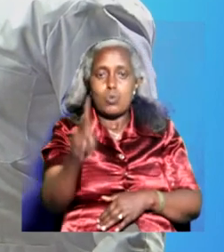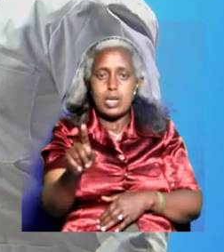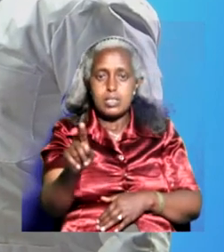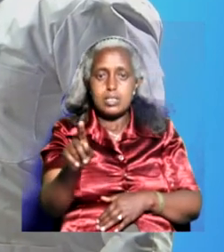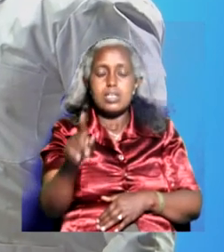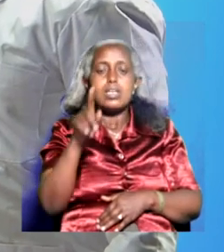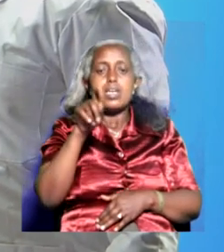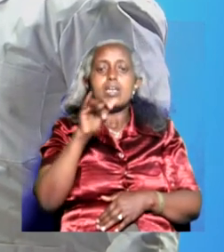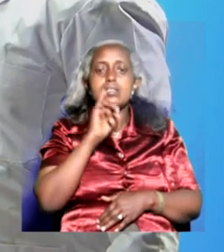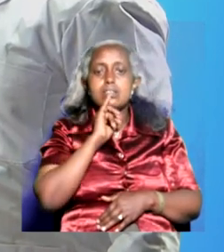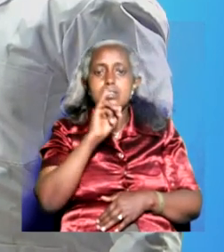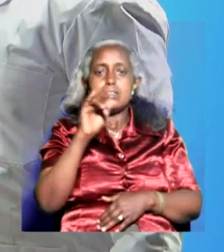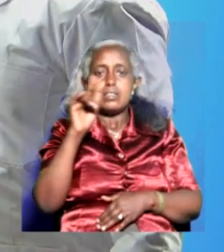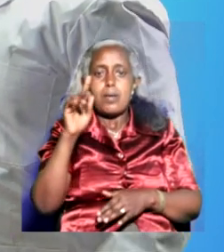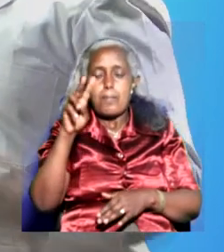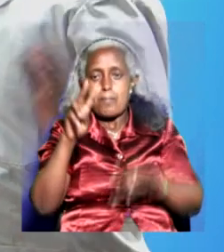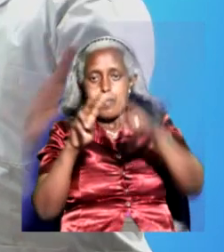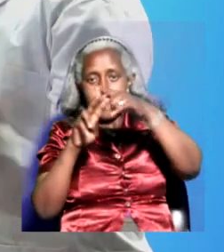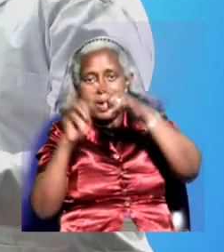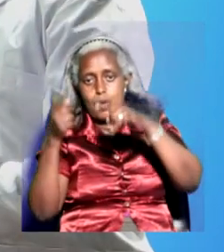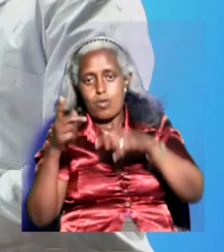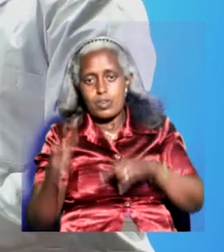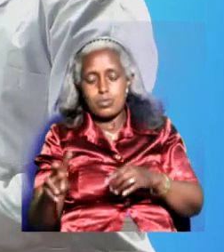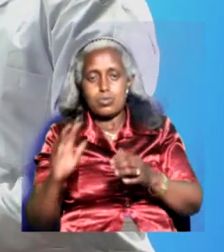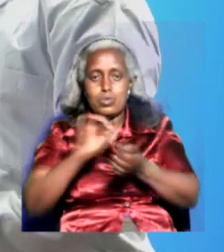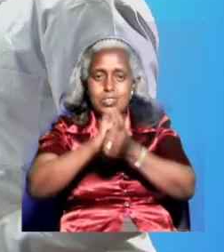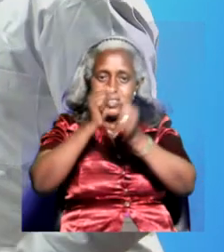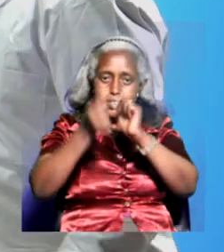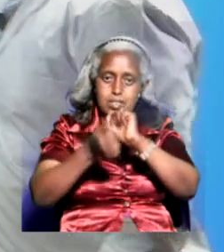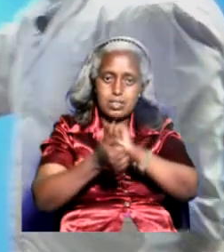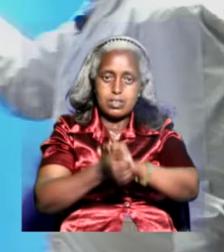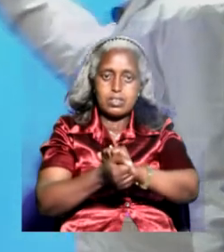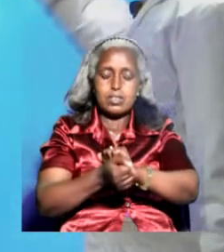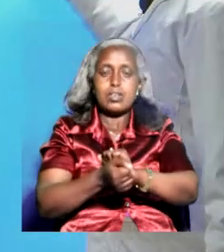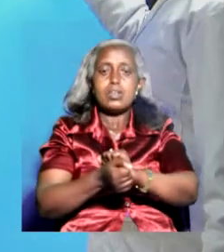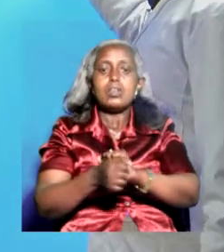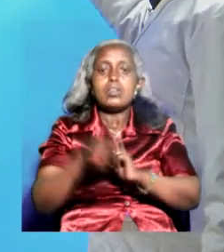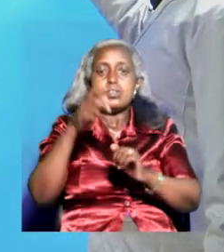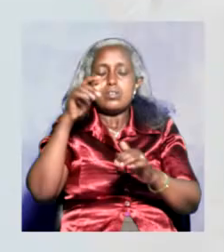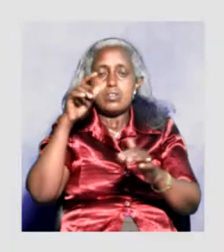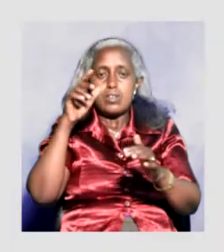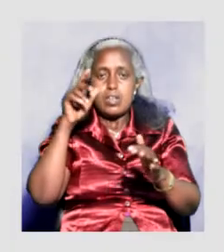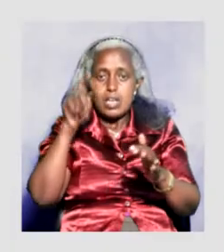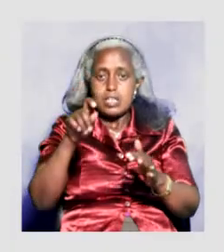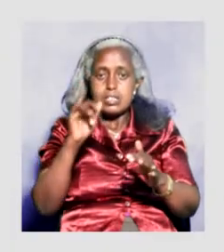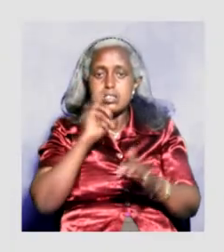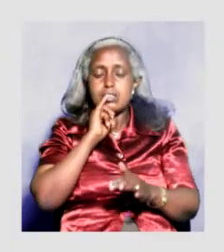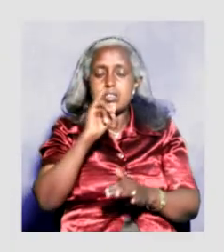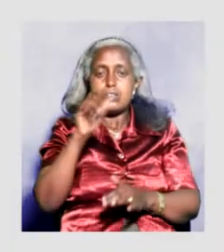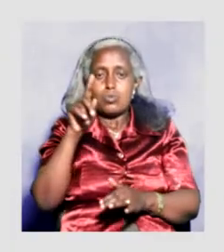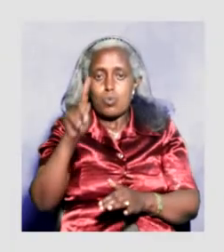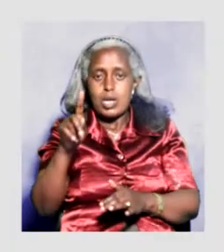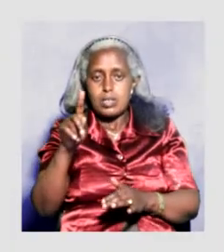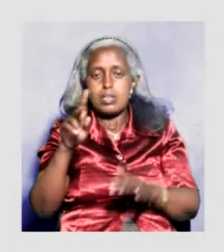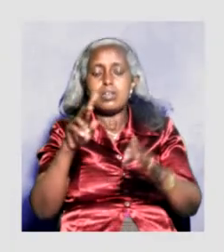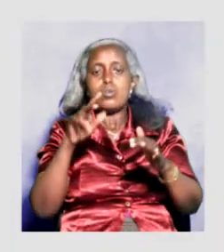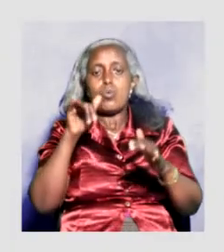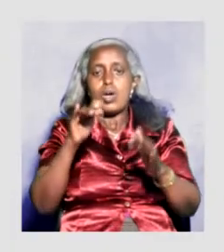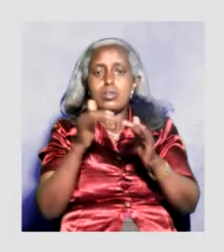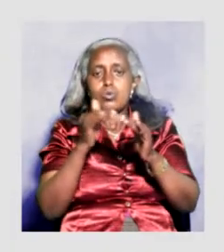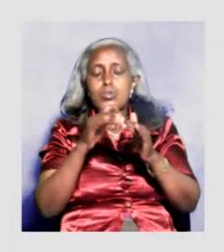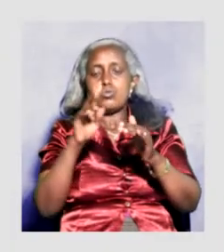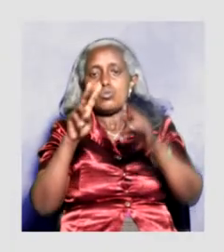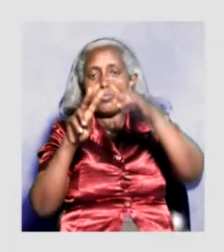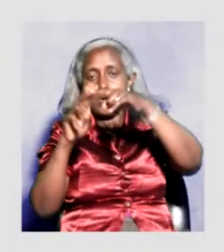value of x is pi over 2. So interchanging this, when the value of x is 1, the value of y is this pi over 2